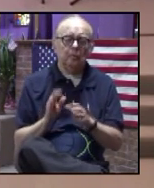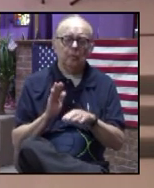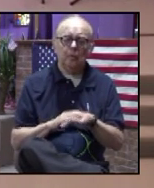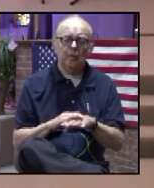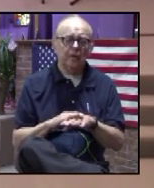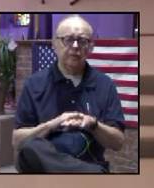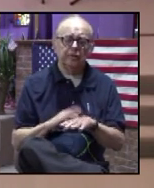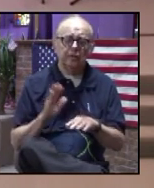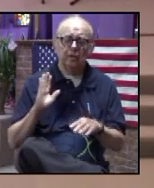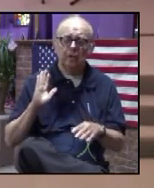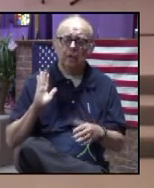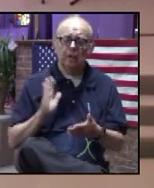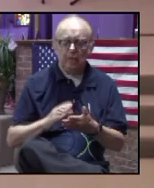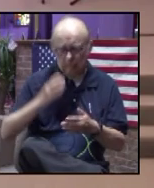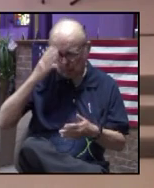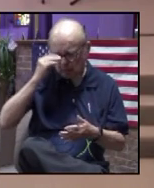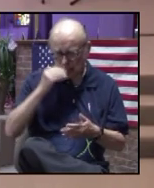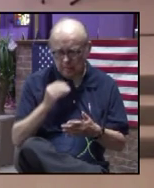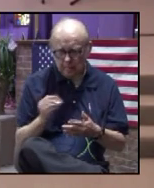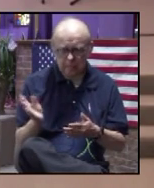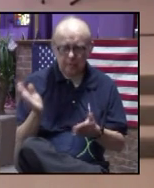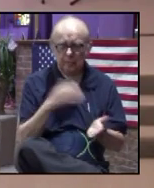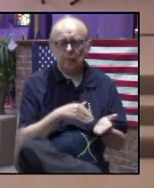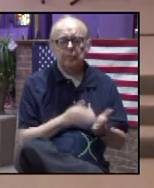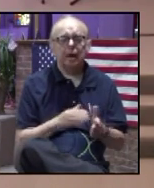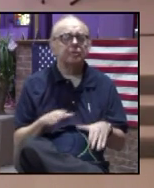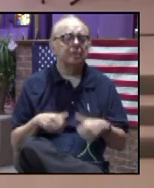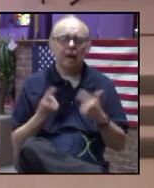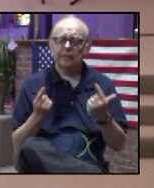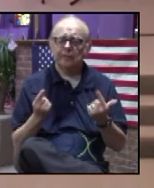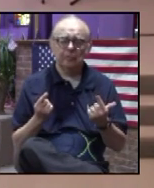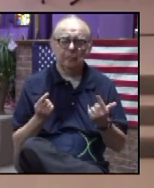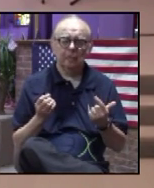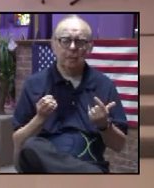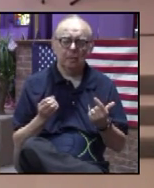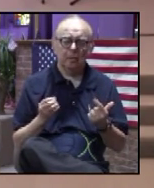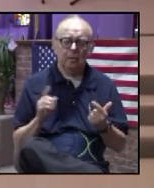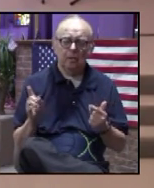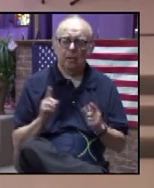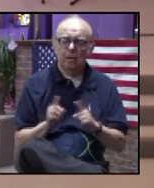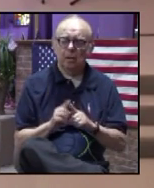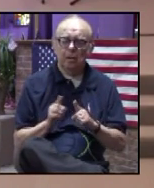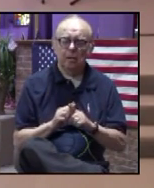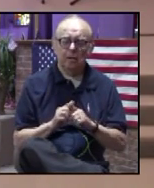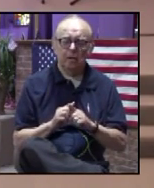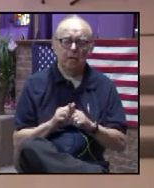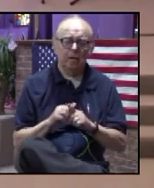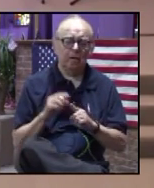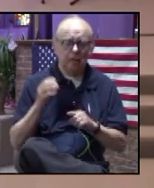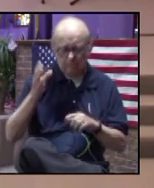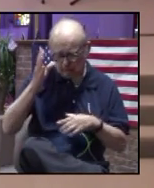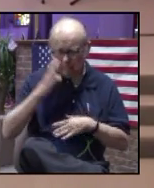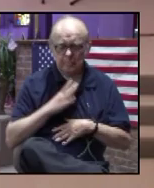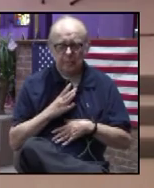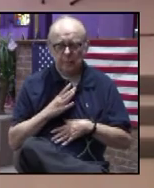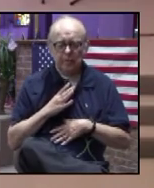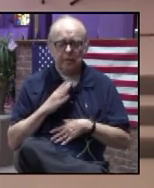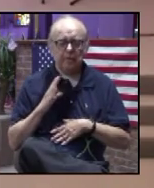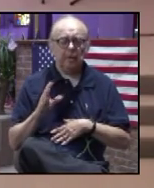little boy being brought back to life. It was also a paramedic who had spent his whole life not